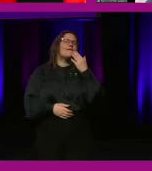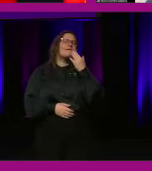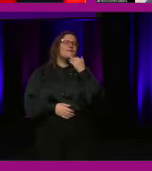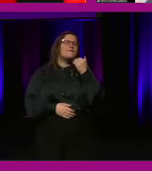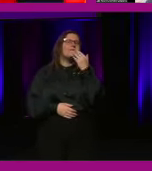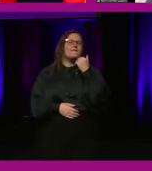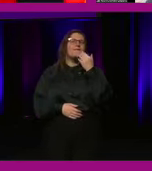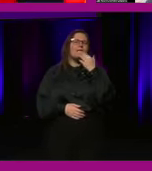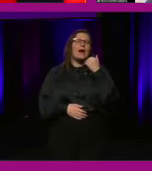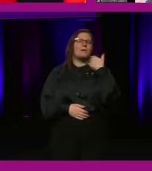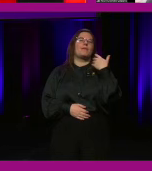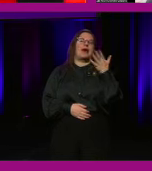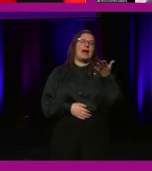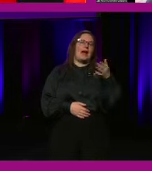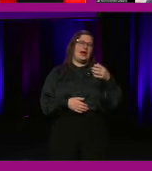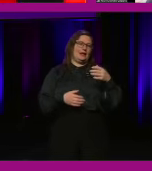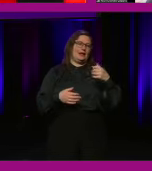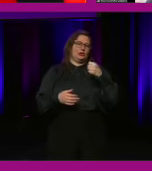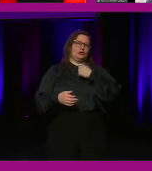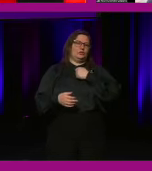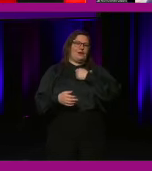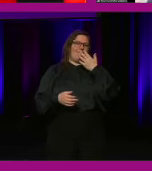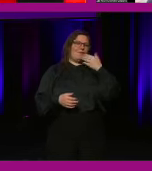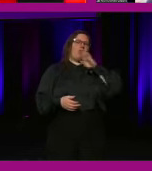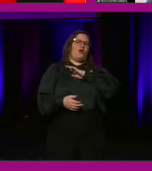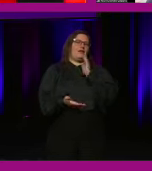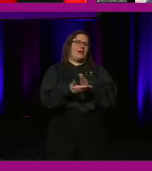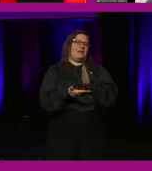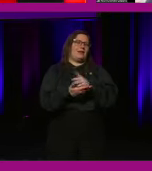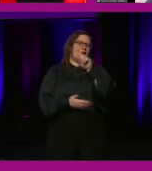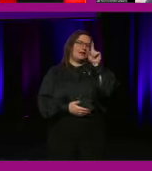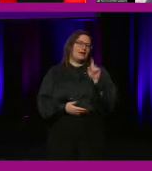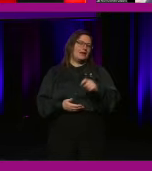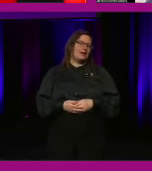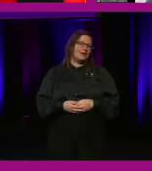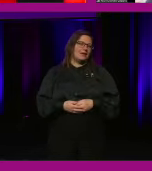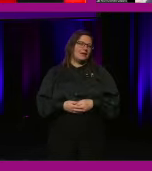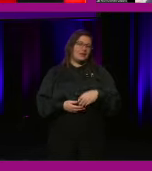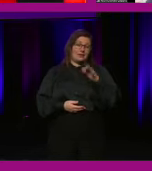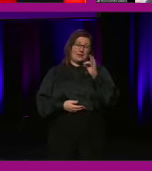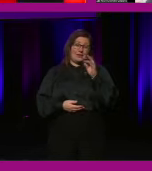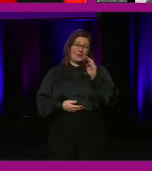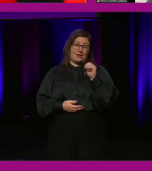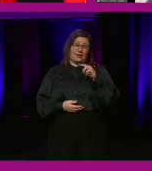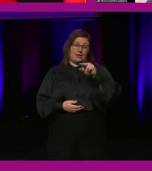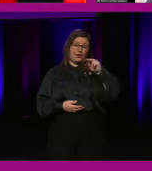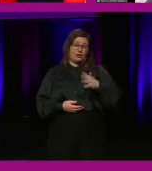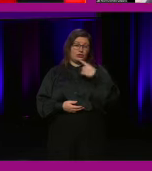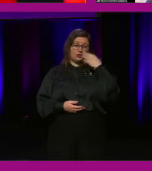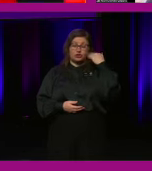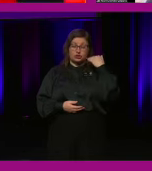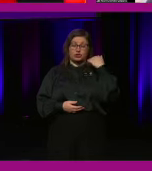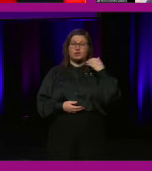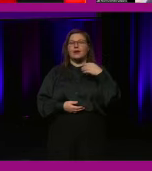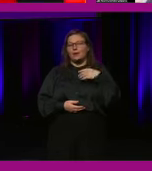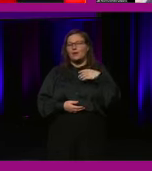the subject of those rights? And as Henry said here, you can say that there is a